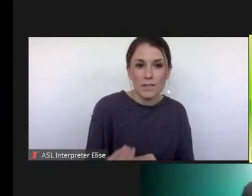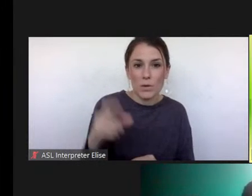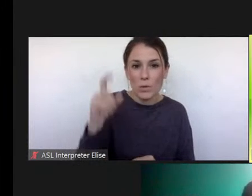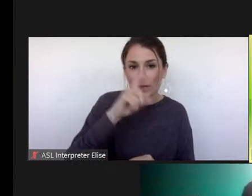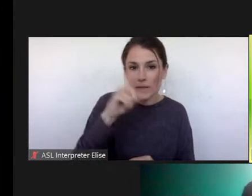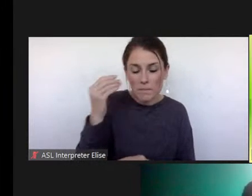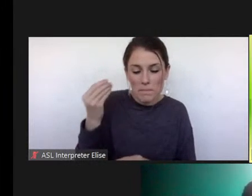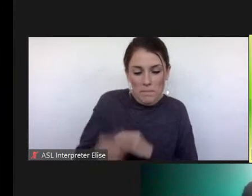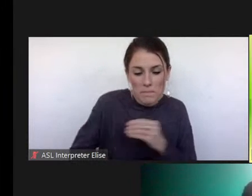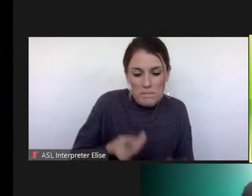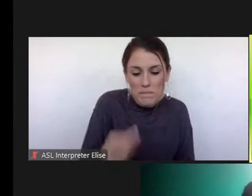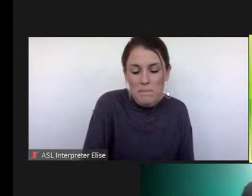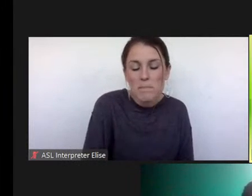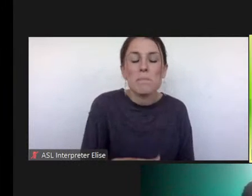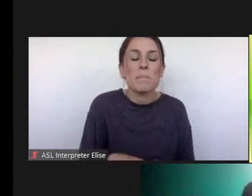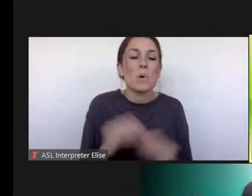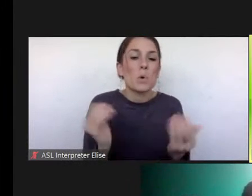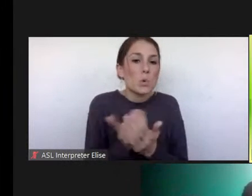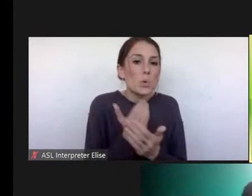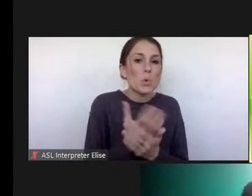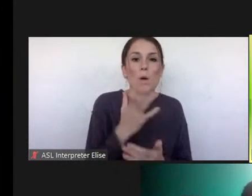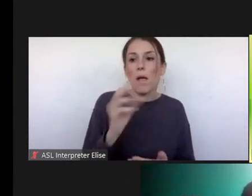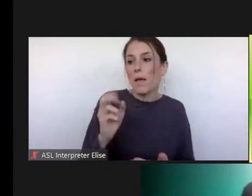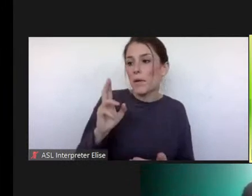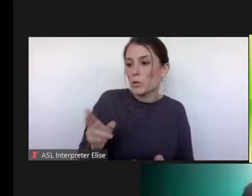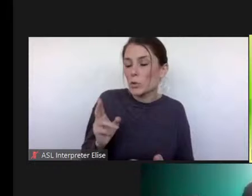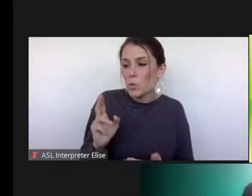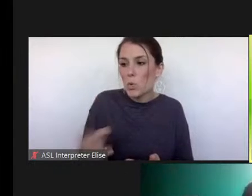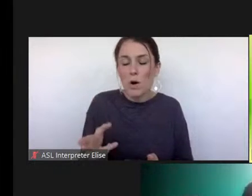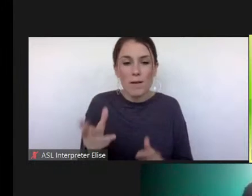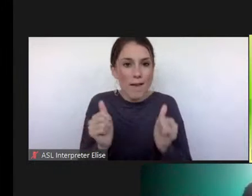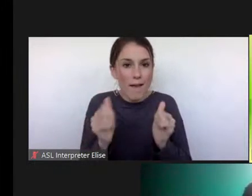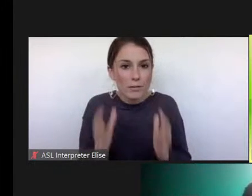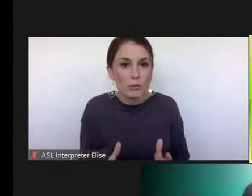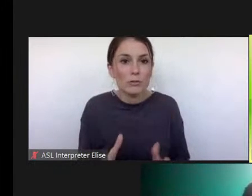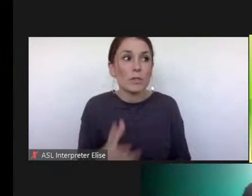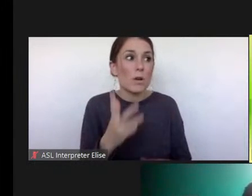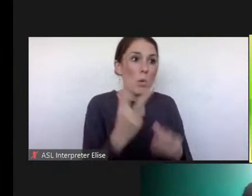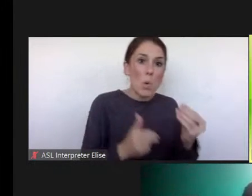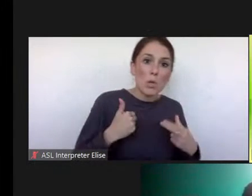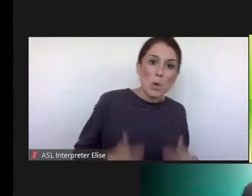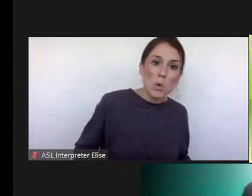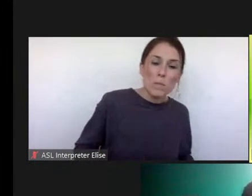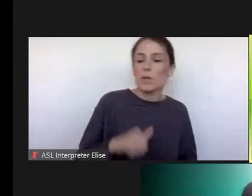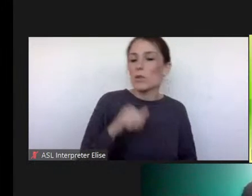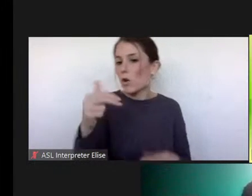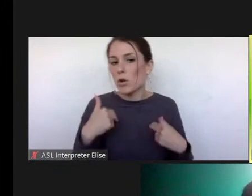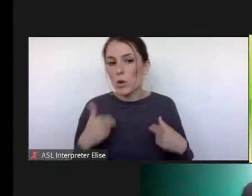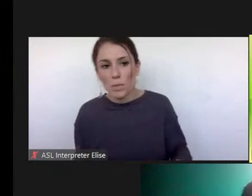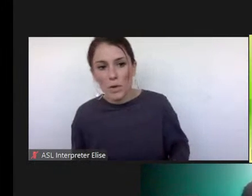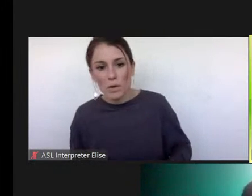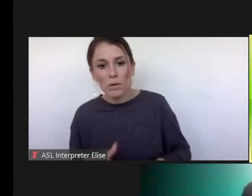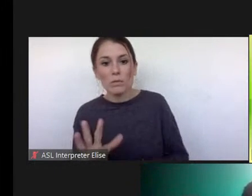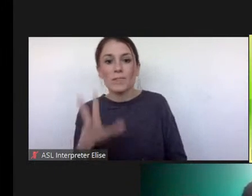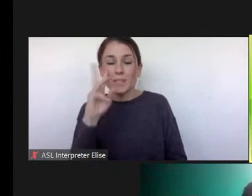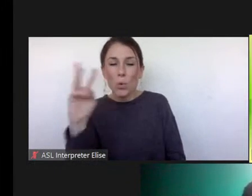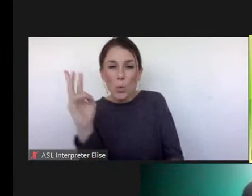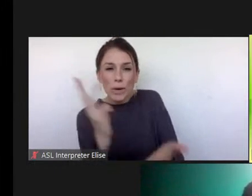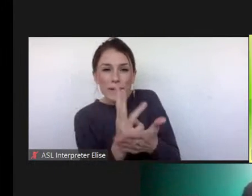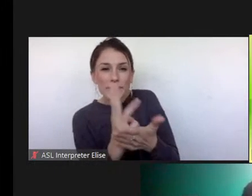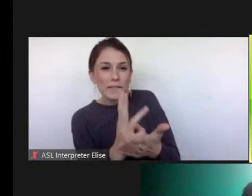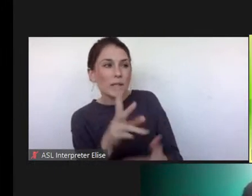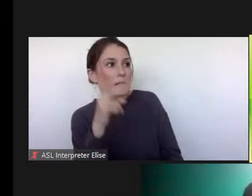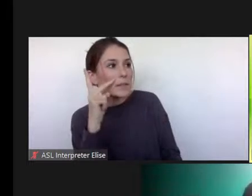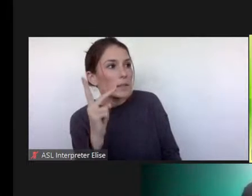and historic actors, human and non-human. It's a witnessing, a bearing witness